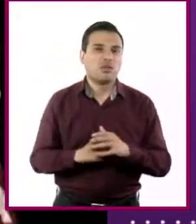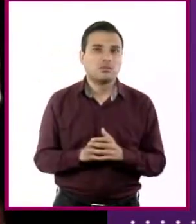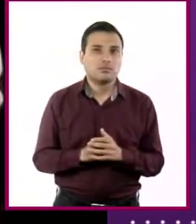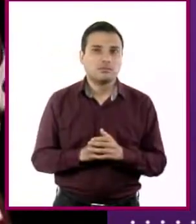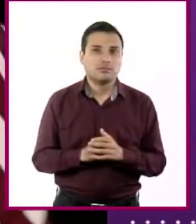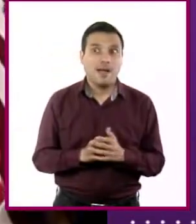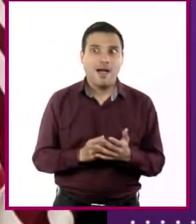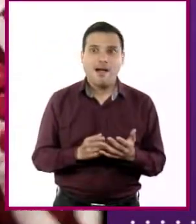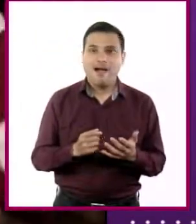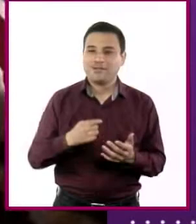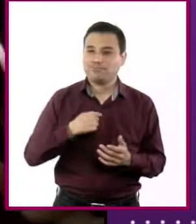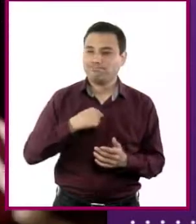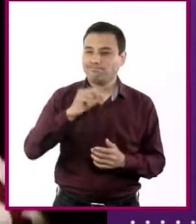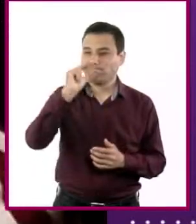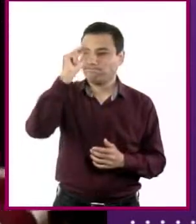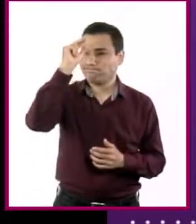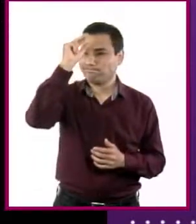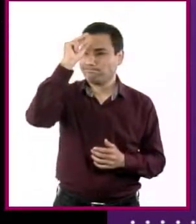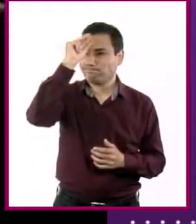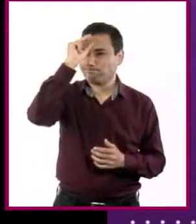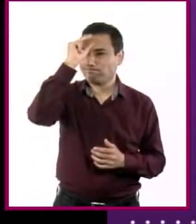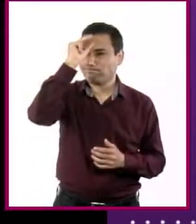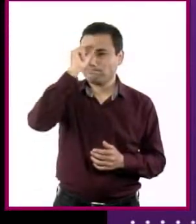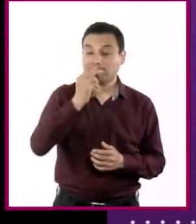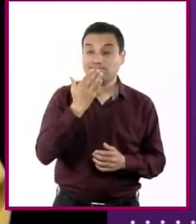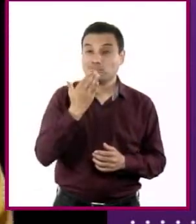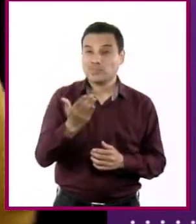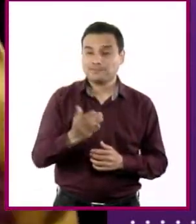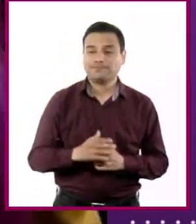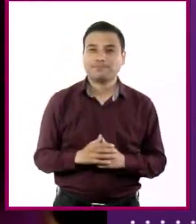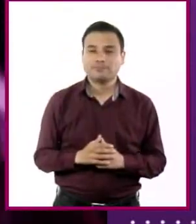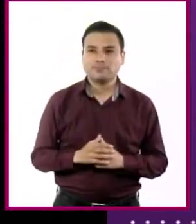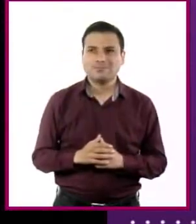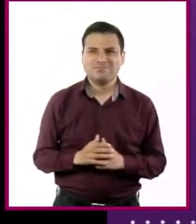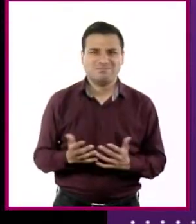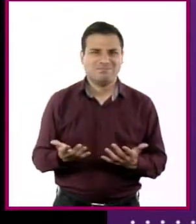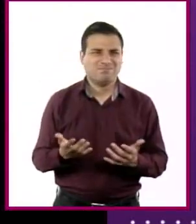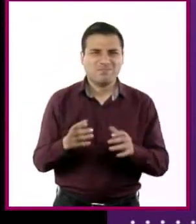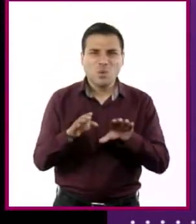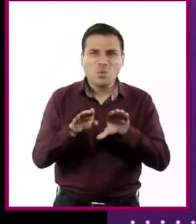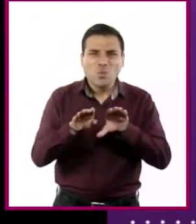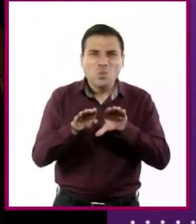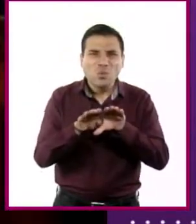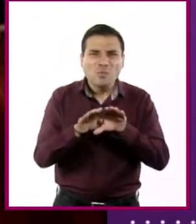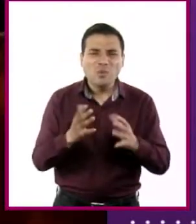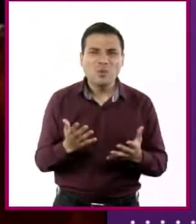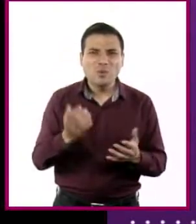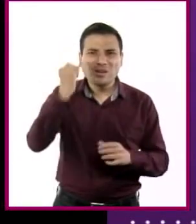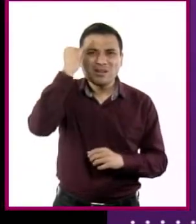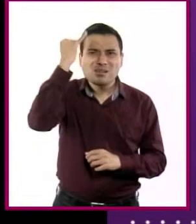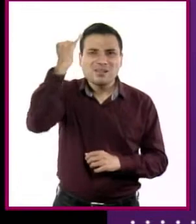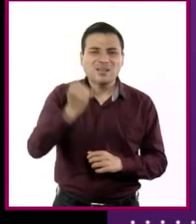so smart. Yes, but how can we do that?